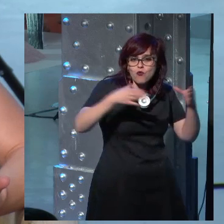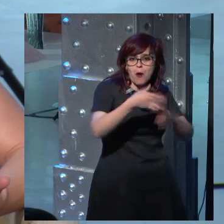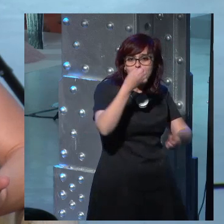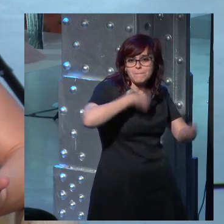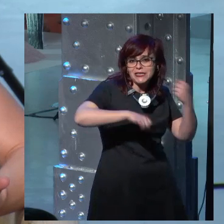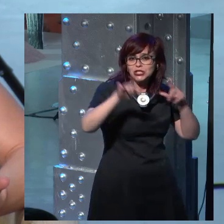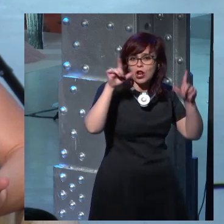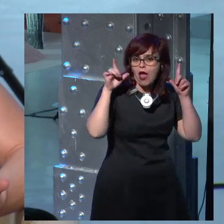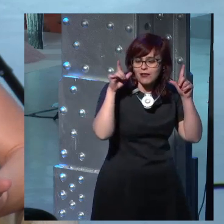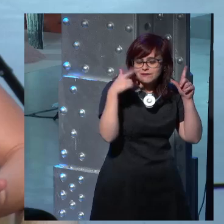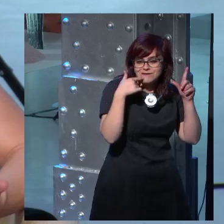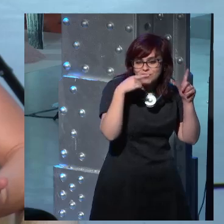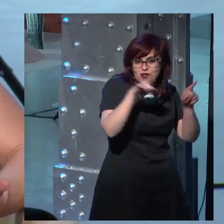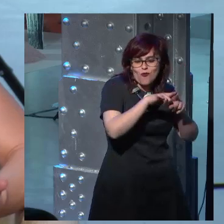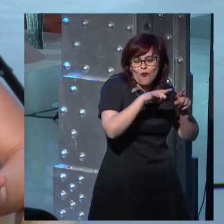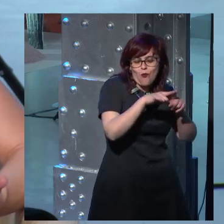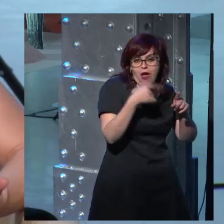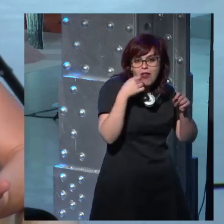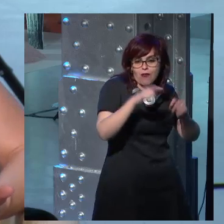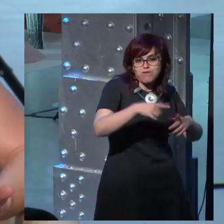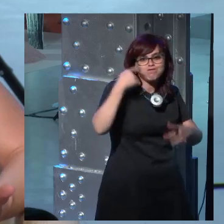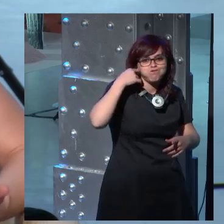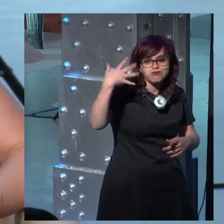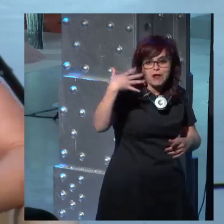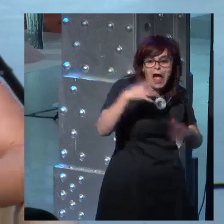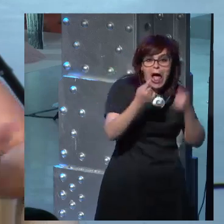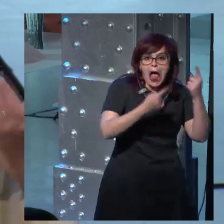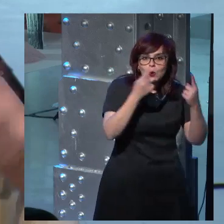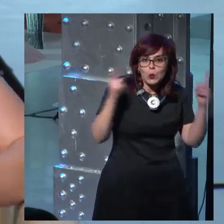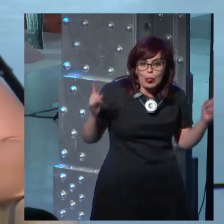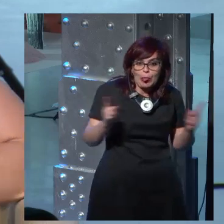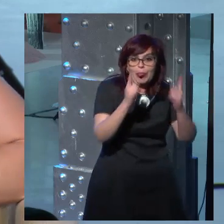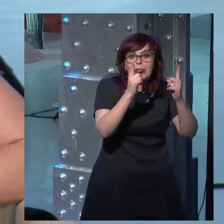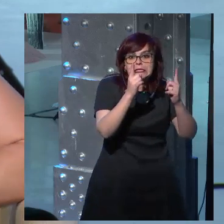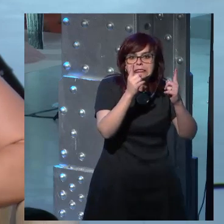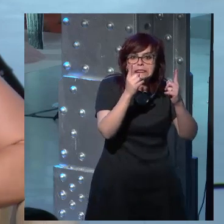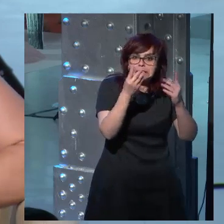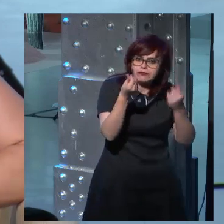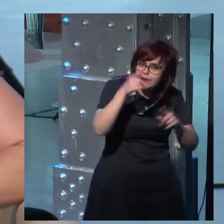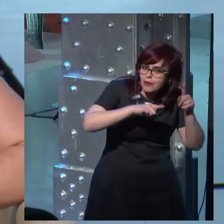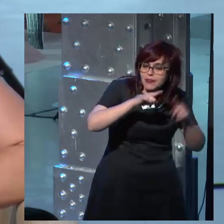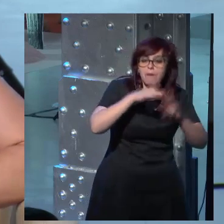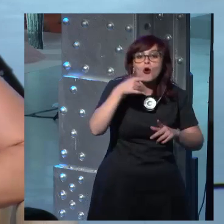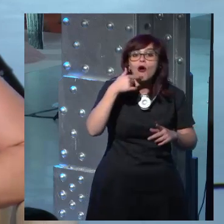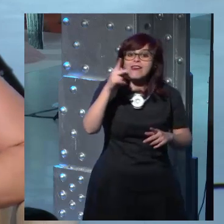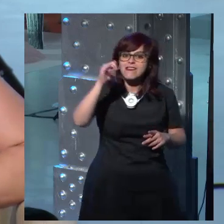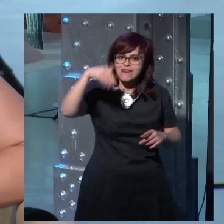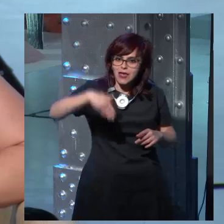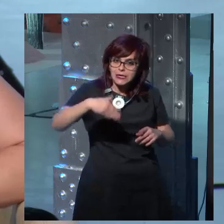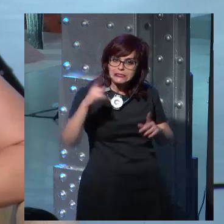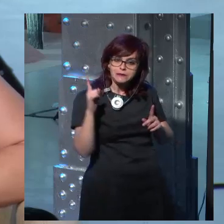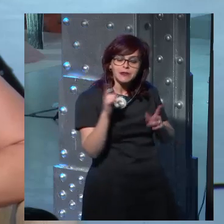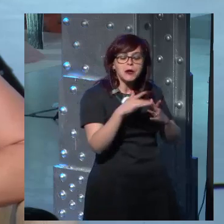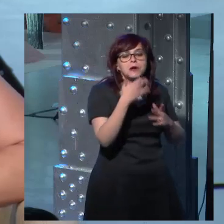end quite tragically if Kim met them, but there's others. Jonathan Banks and I certainly have some lively